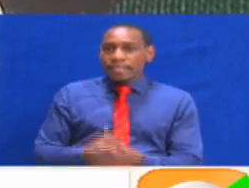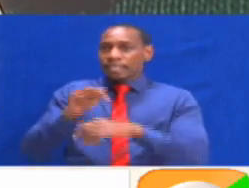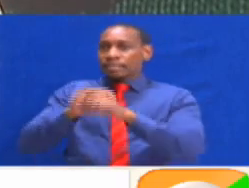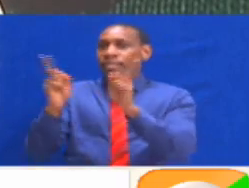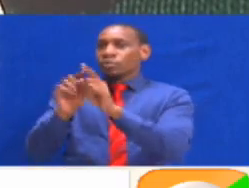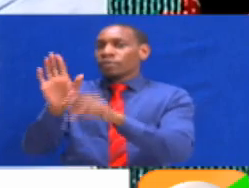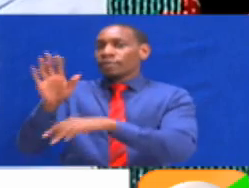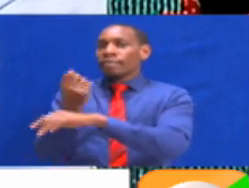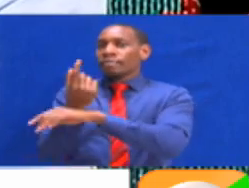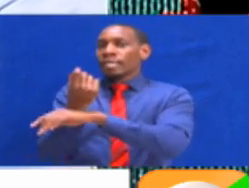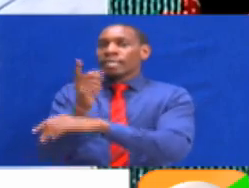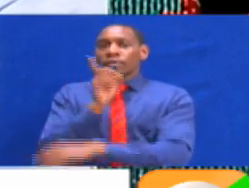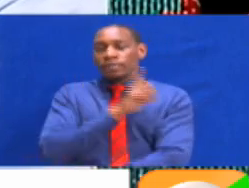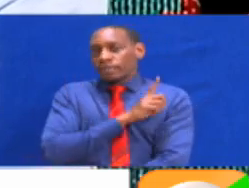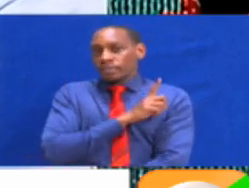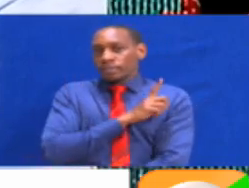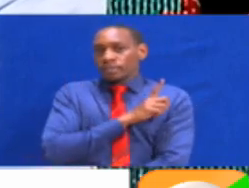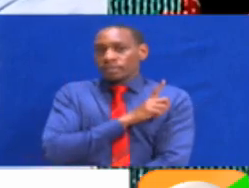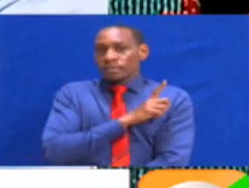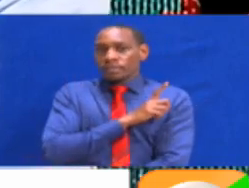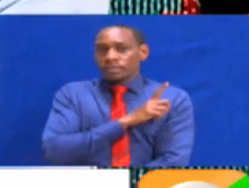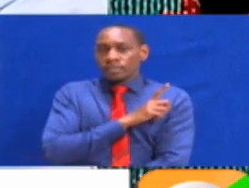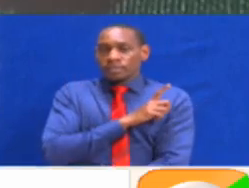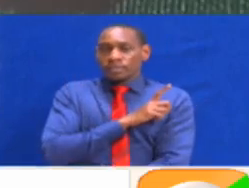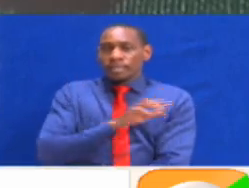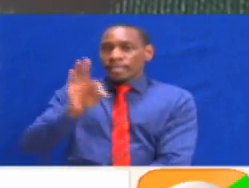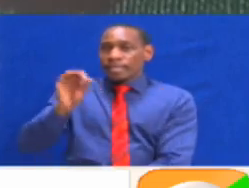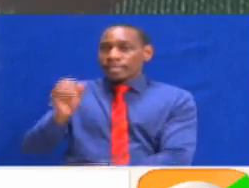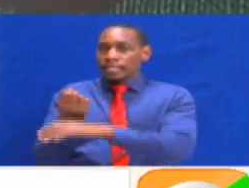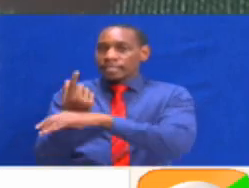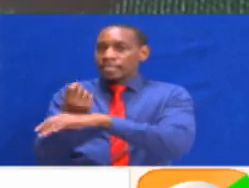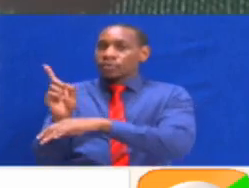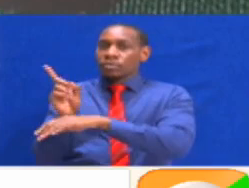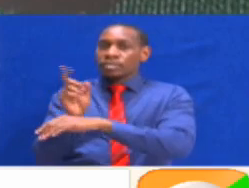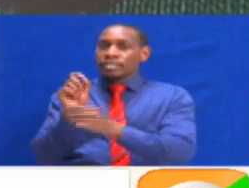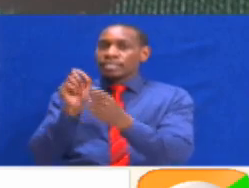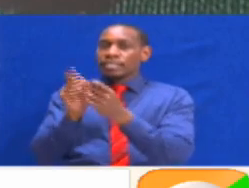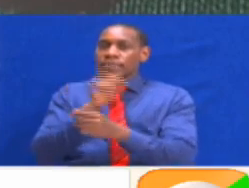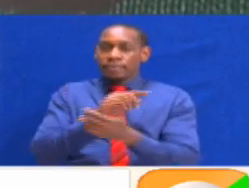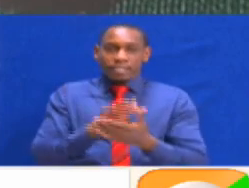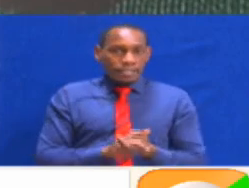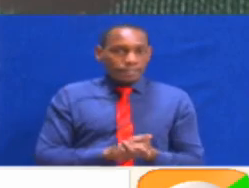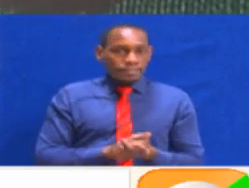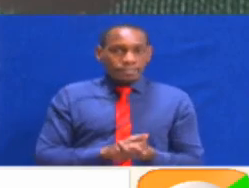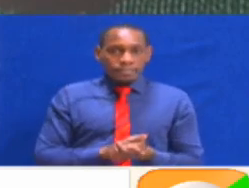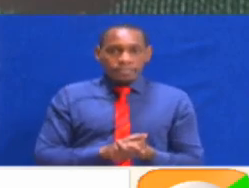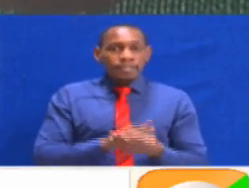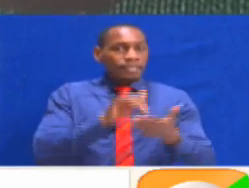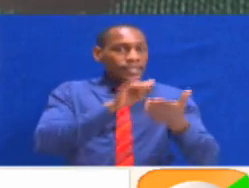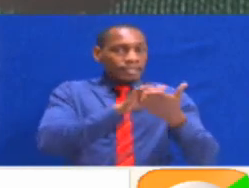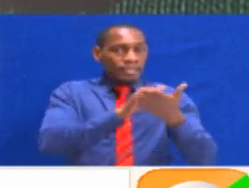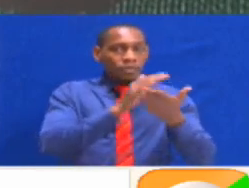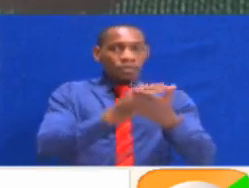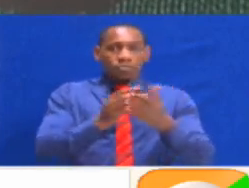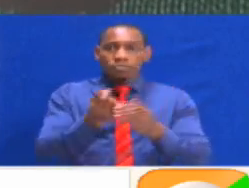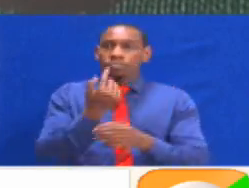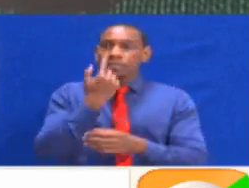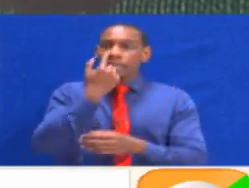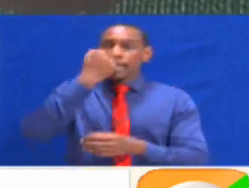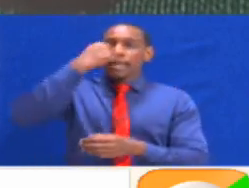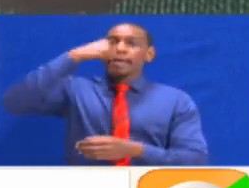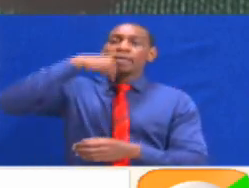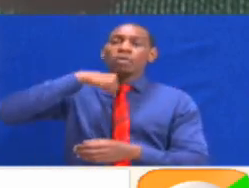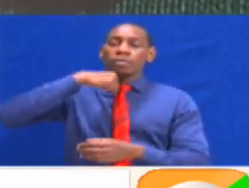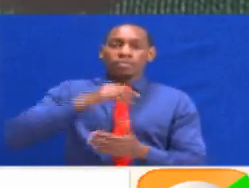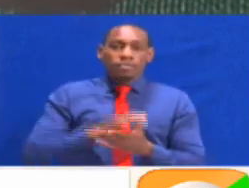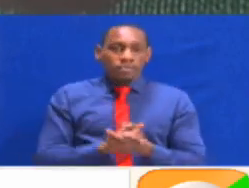5 seconds. Less than 30 seconds. That nasopharyngeal, whatever they call it, the one that's used for the swab. It is actually long because they need to get to